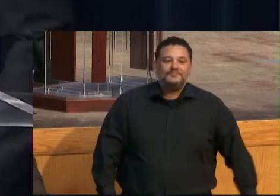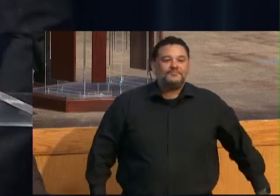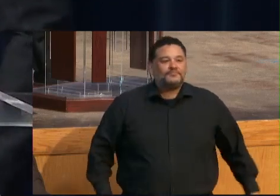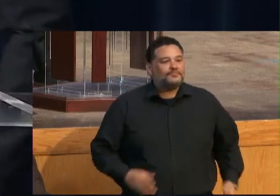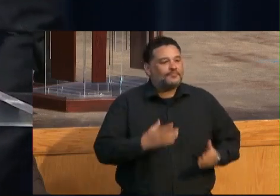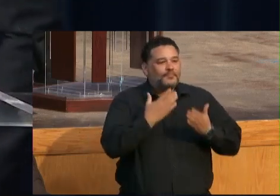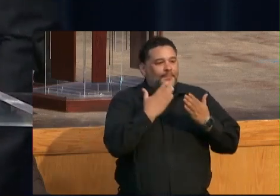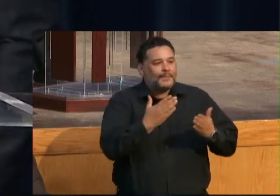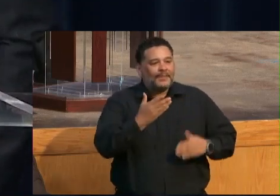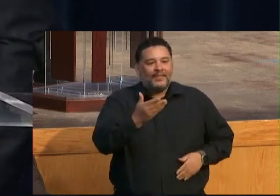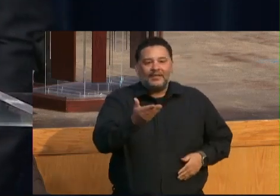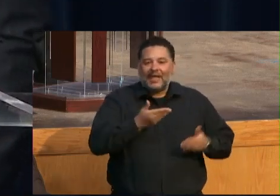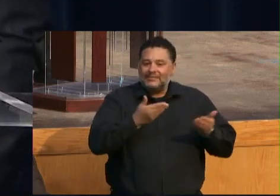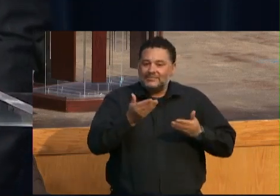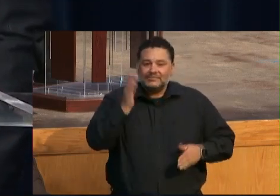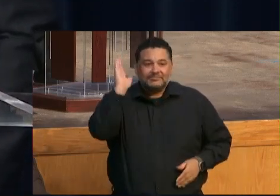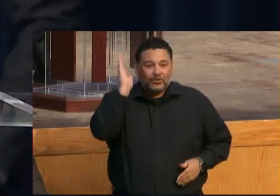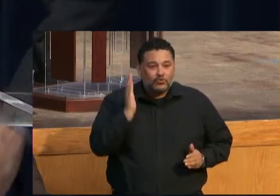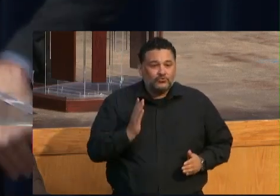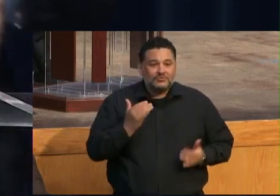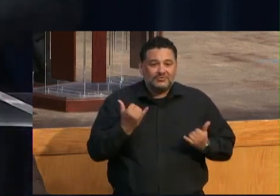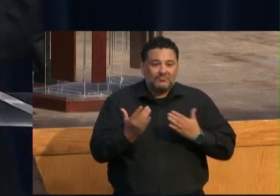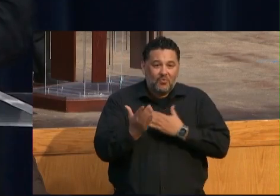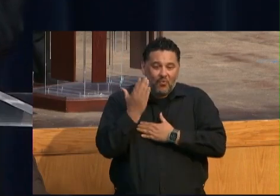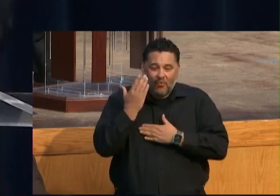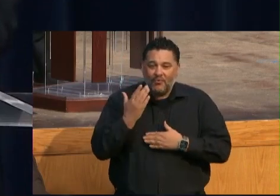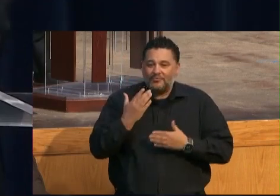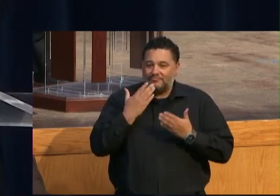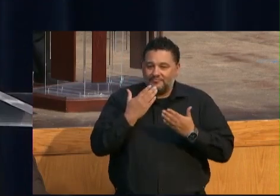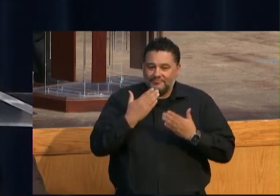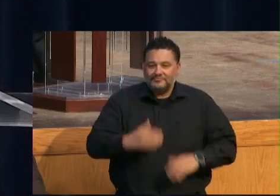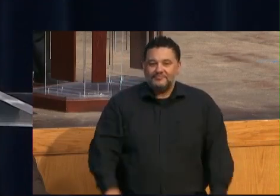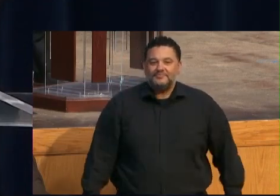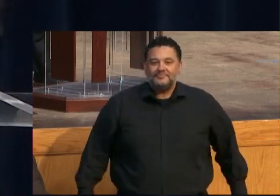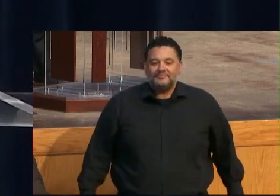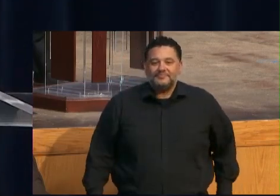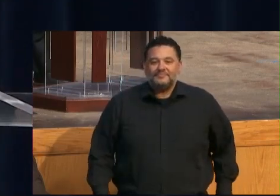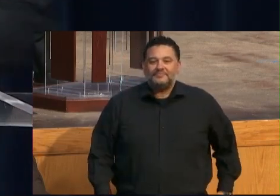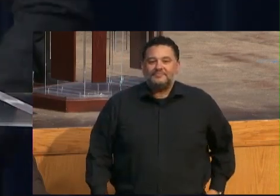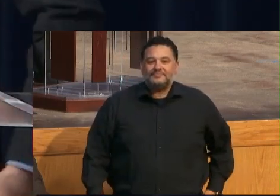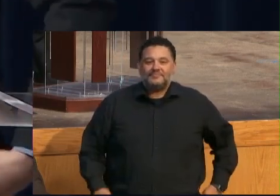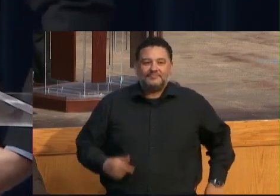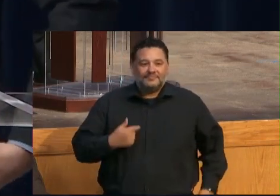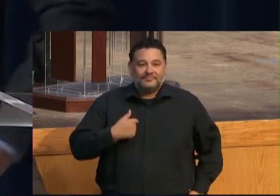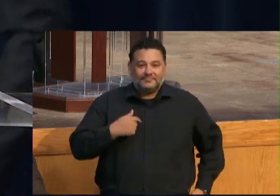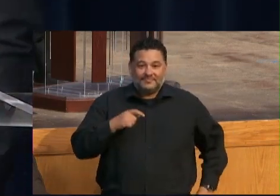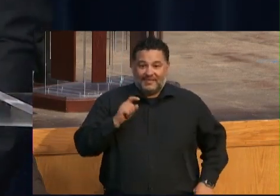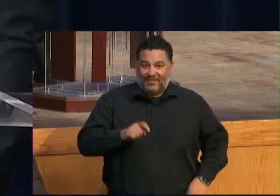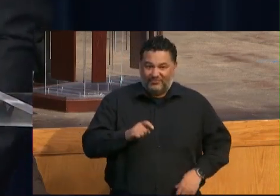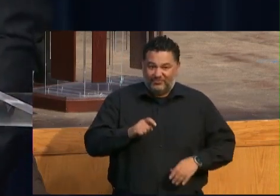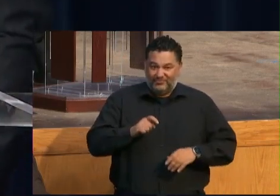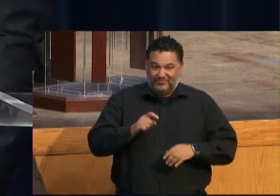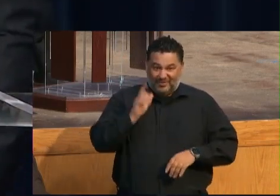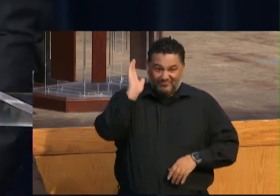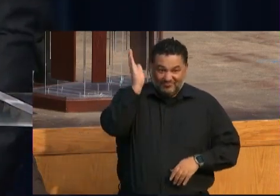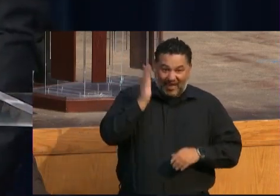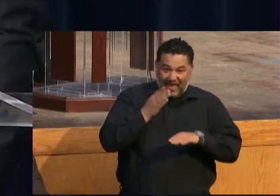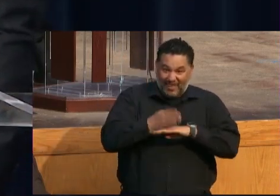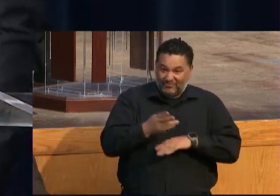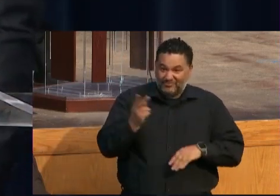guest speakers this morning. I have to follow you guys. This sucks. But